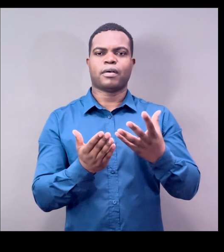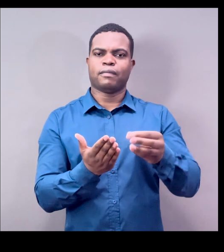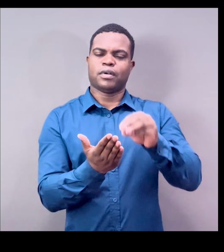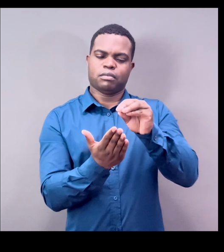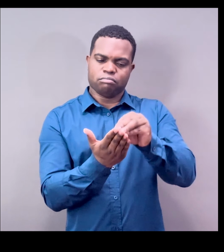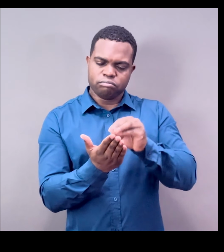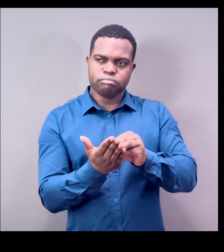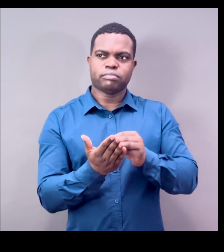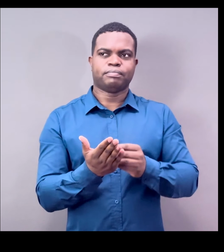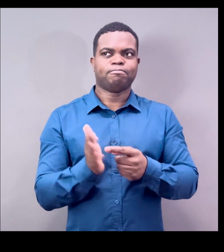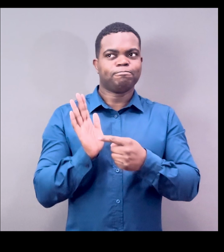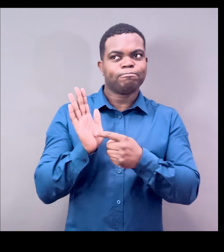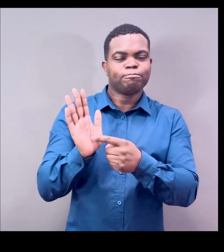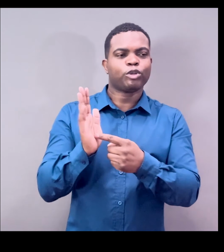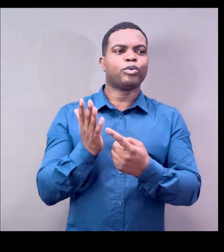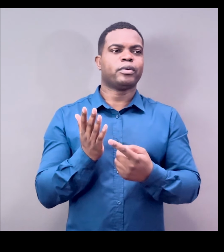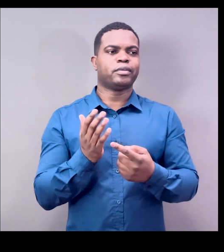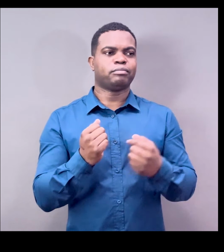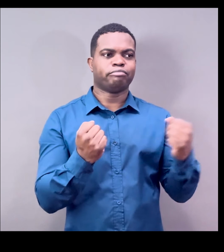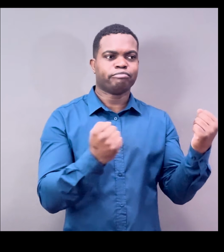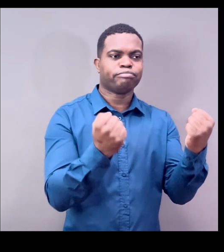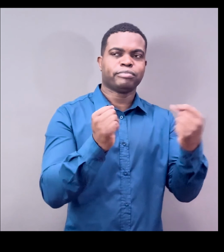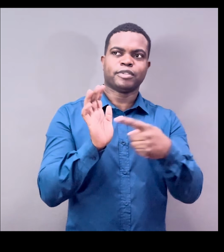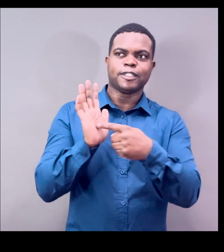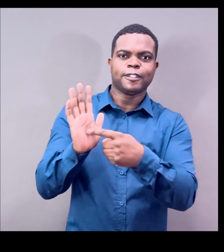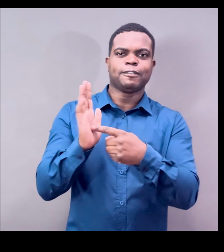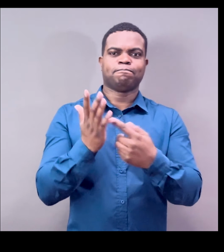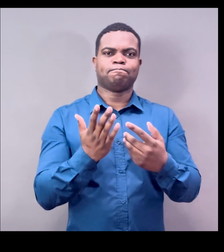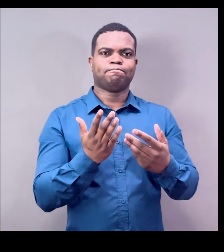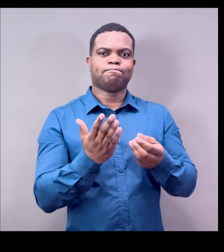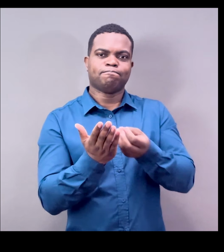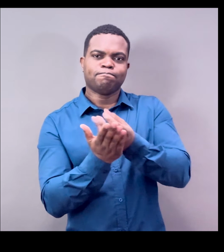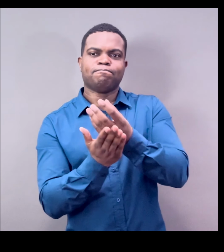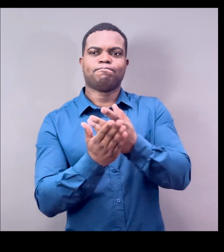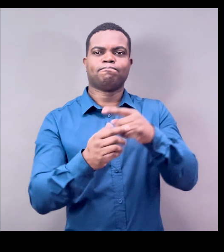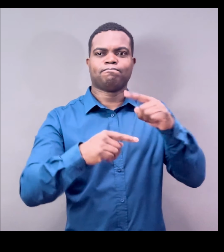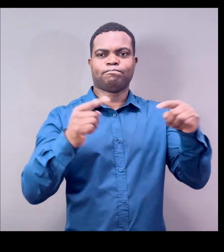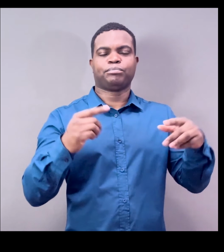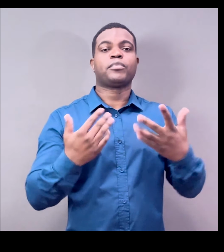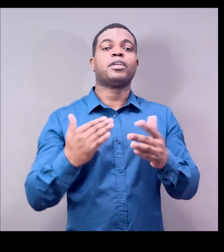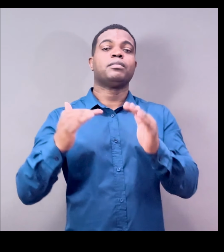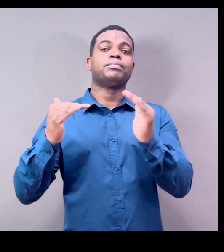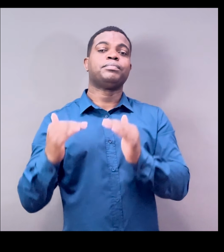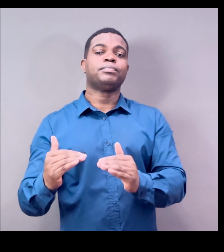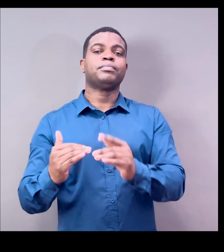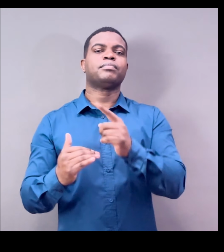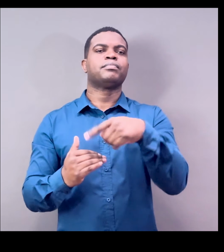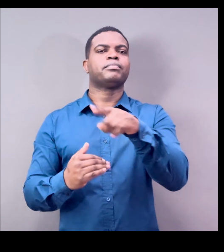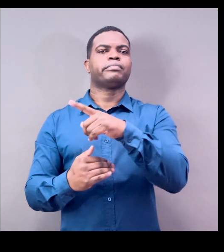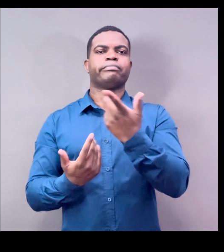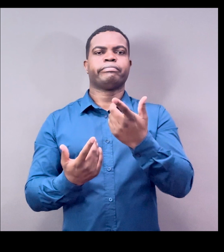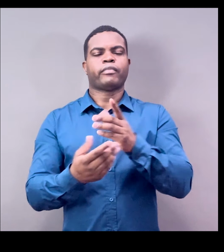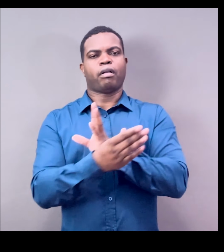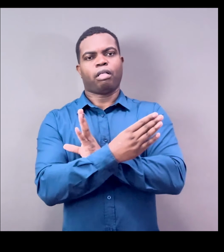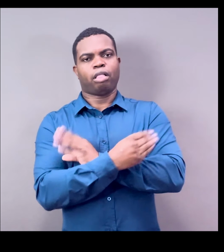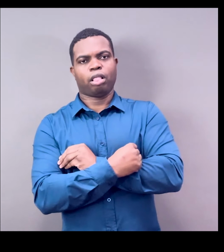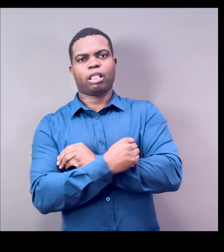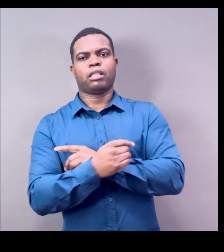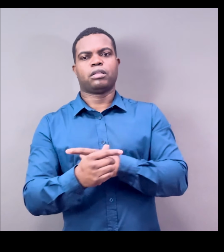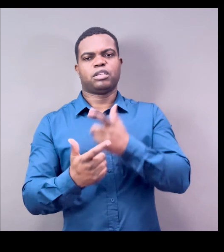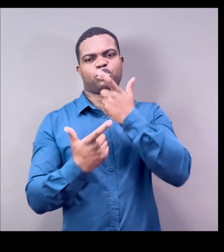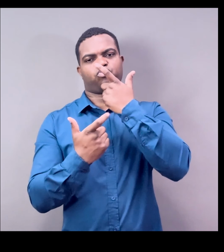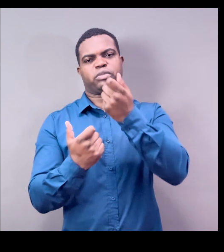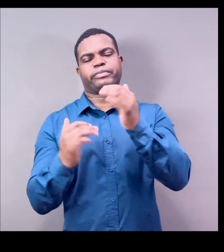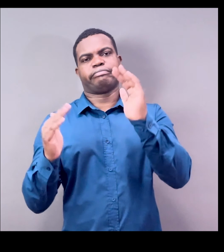their input when relevant. Low power, low interest stakeholders that falls into